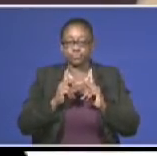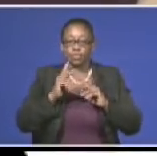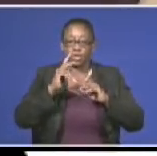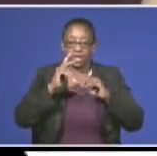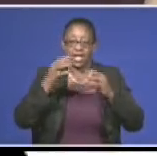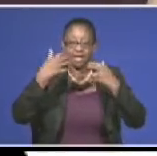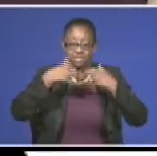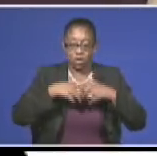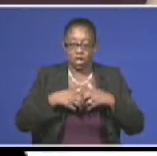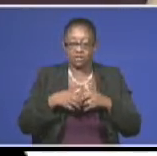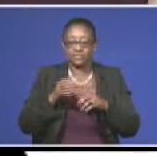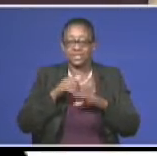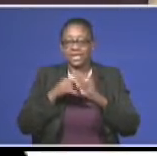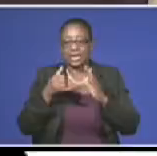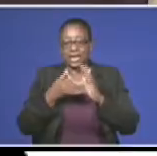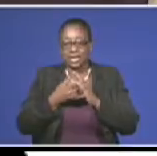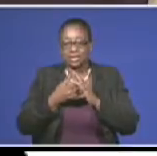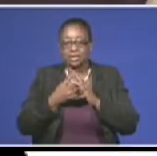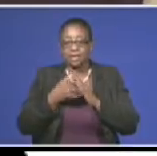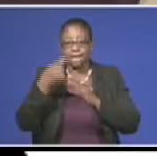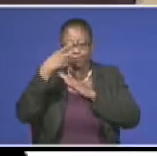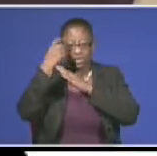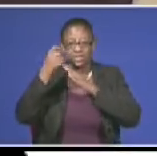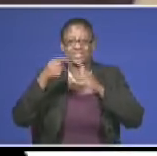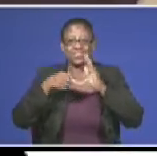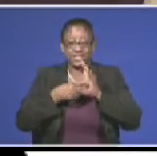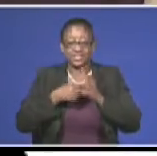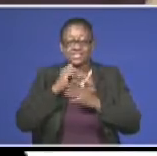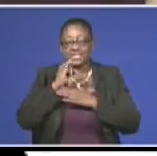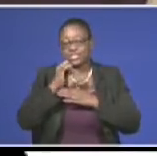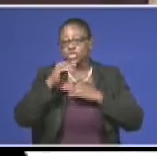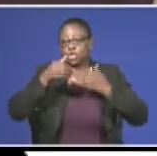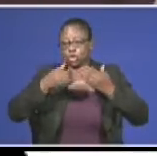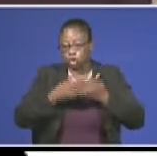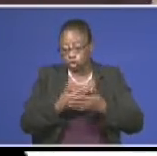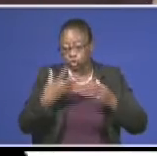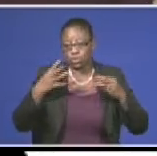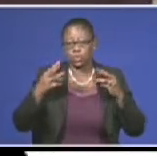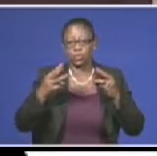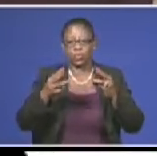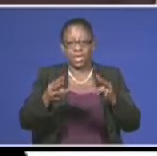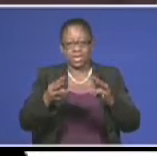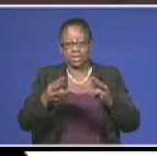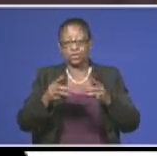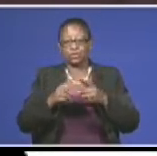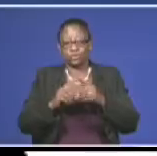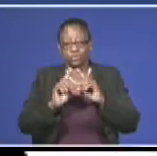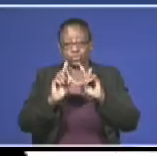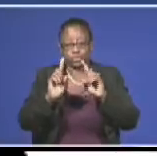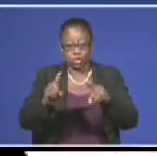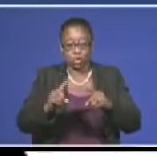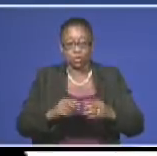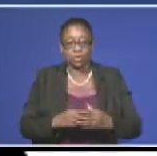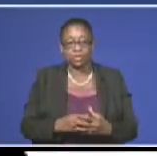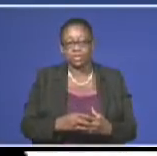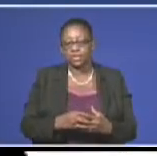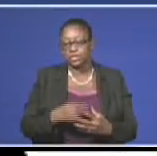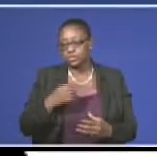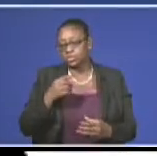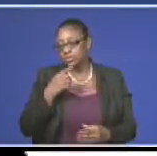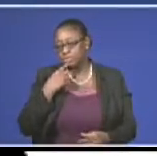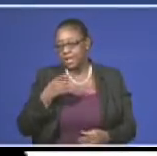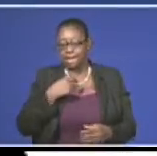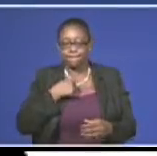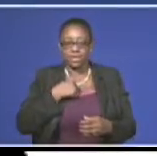and involved with community-based tourism, because this is the new phenomenon. This is the way to go. Well, Dr. Vic, tell me about the nuts